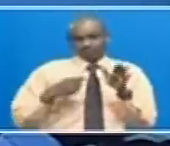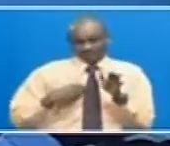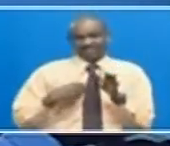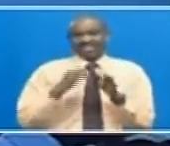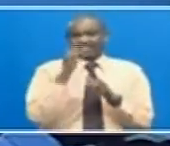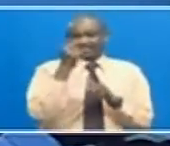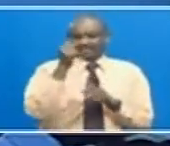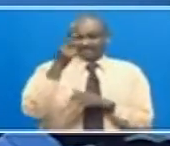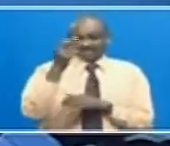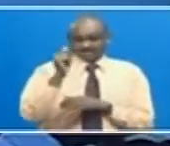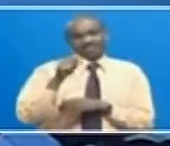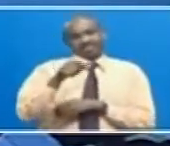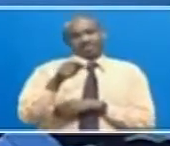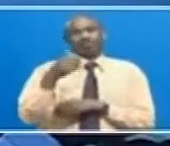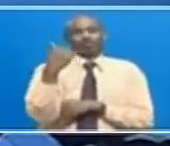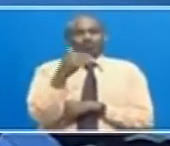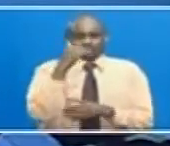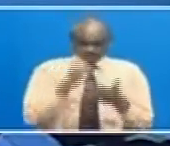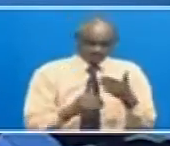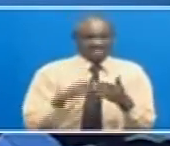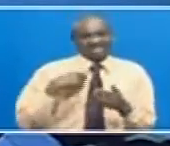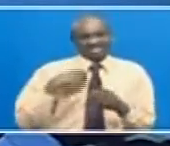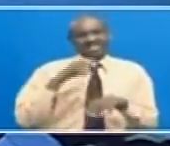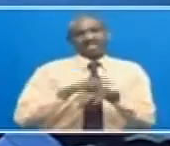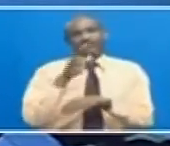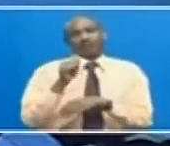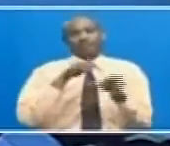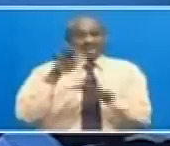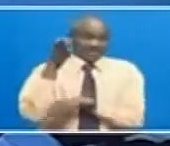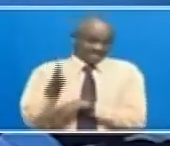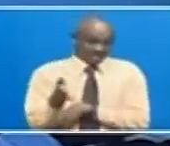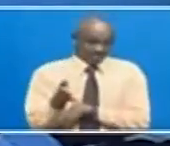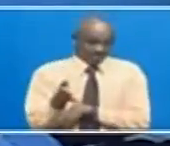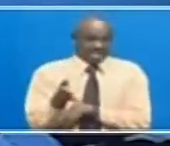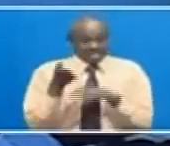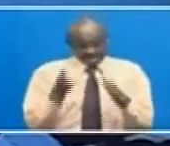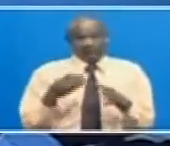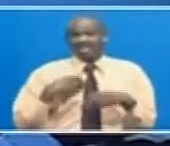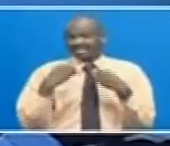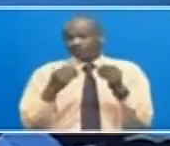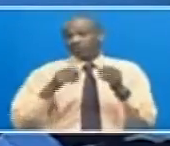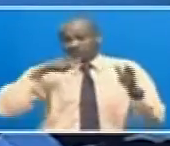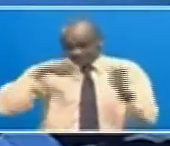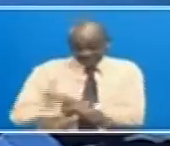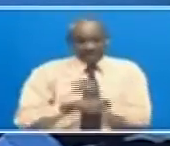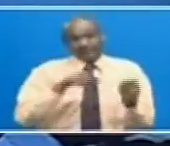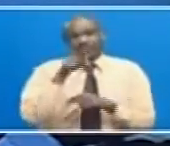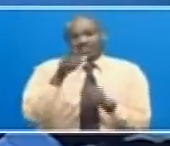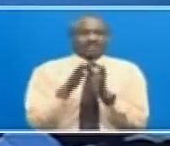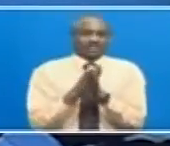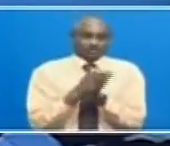interest rates. These are developing stories we have just received from Parliament, and we'll be giving you more details on